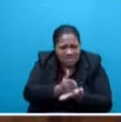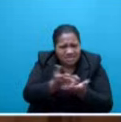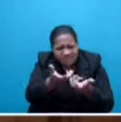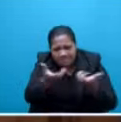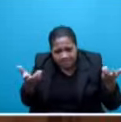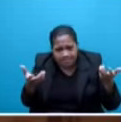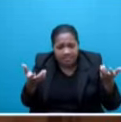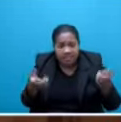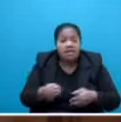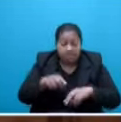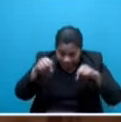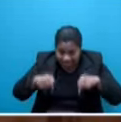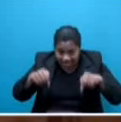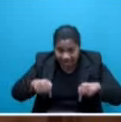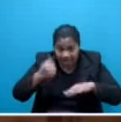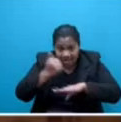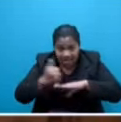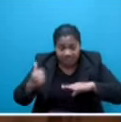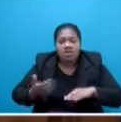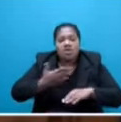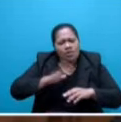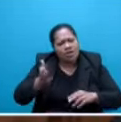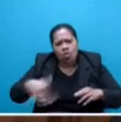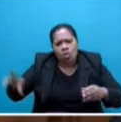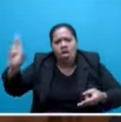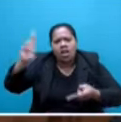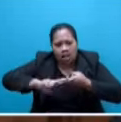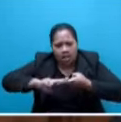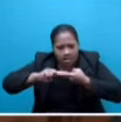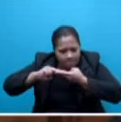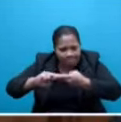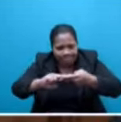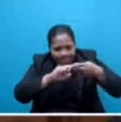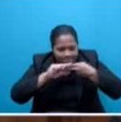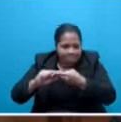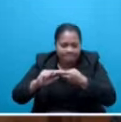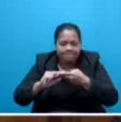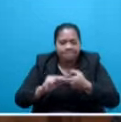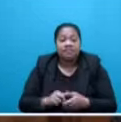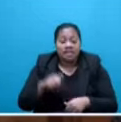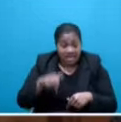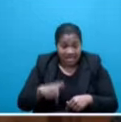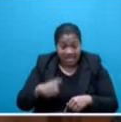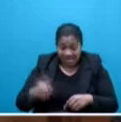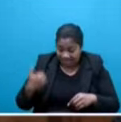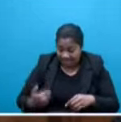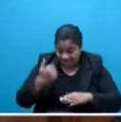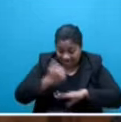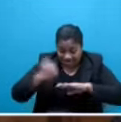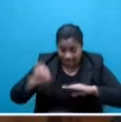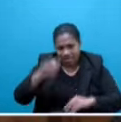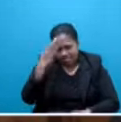other side of the House believes in divide and rule. This side of government believes in equality and